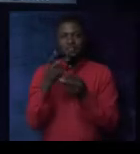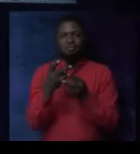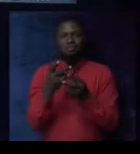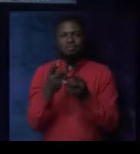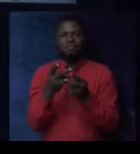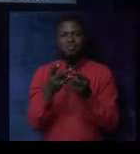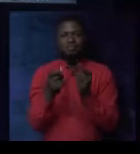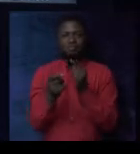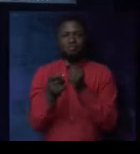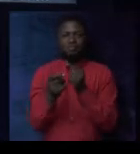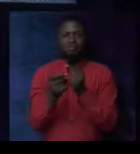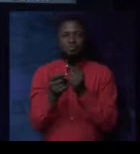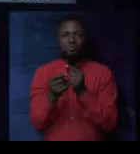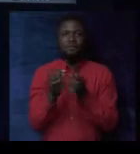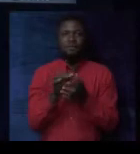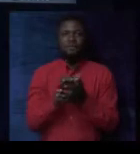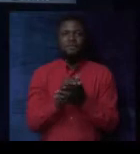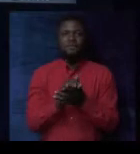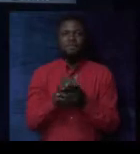on.